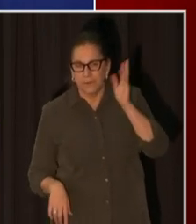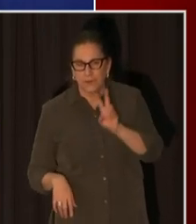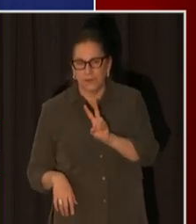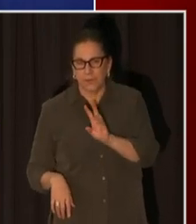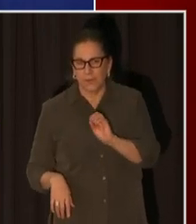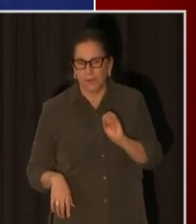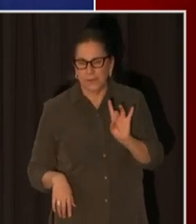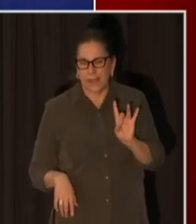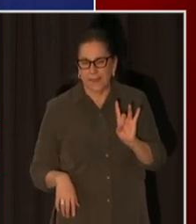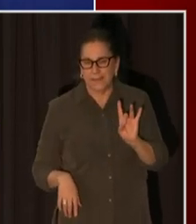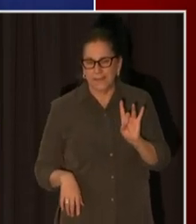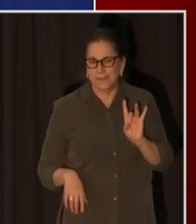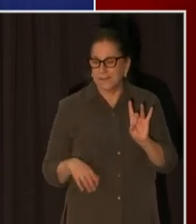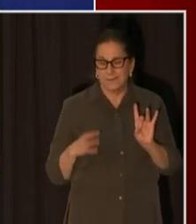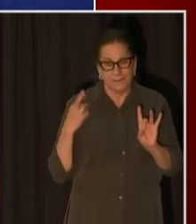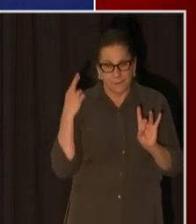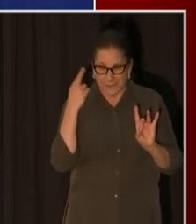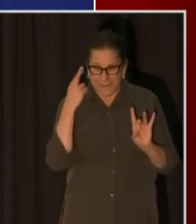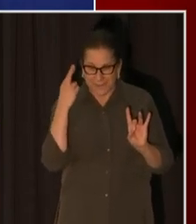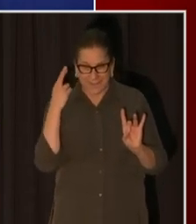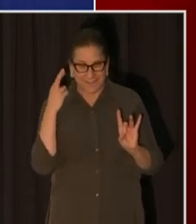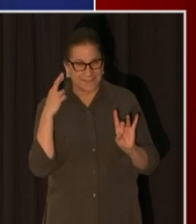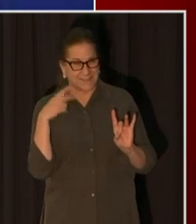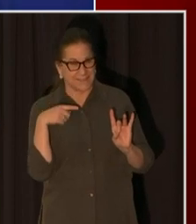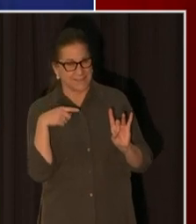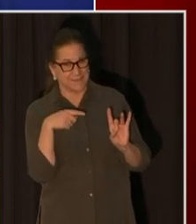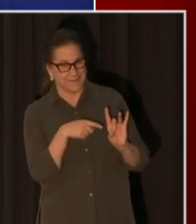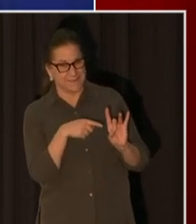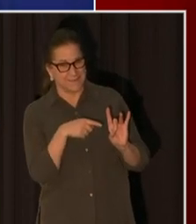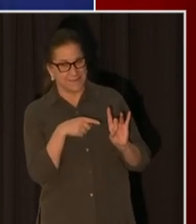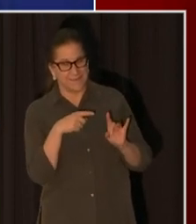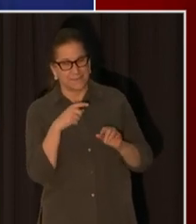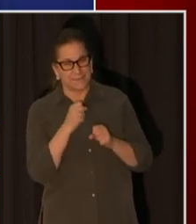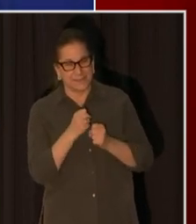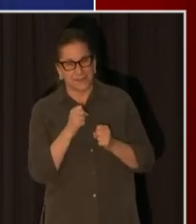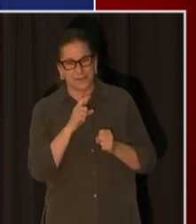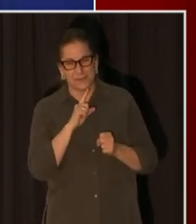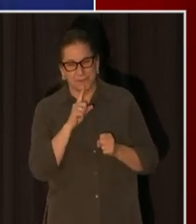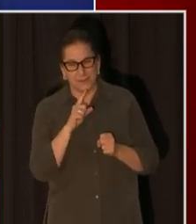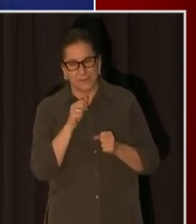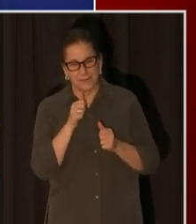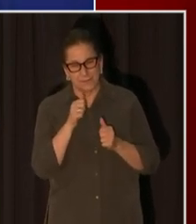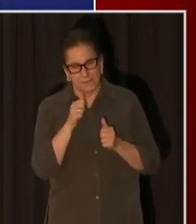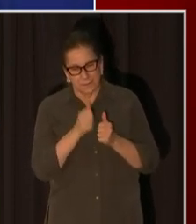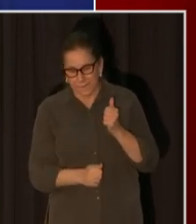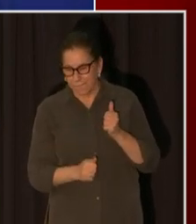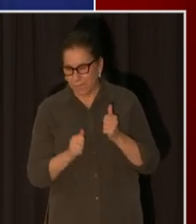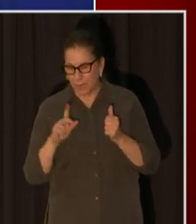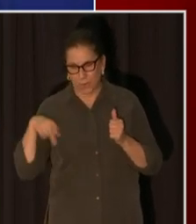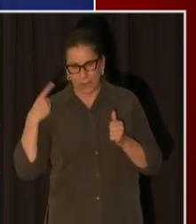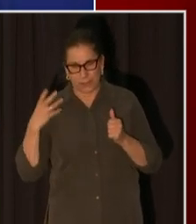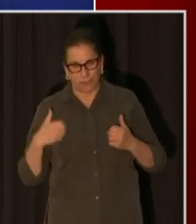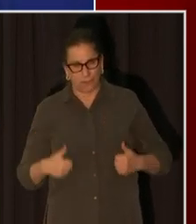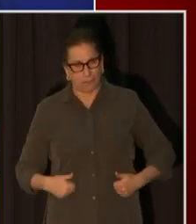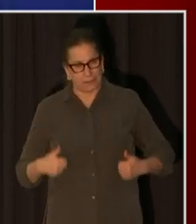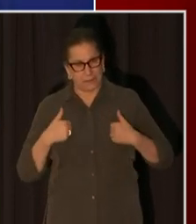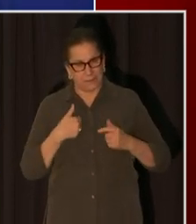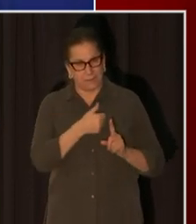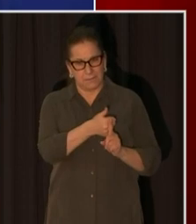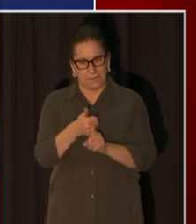discuss equity, and as Deputy Mayor Fauchigio said, the Mayor's Office on African American Affairs was created for that very